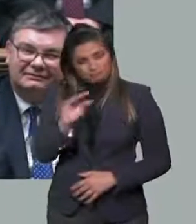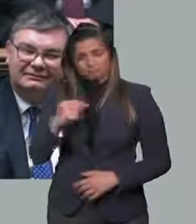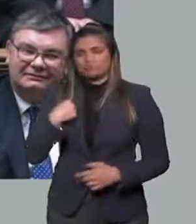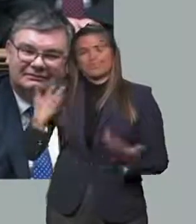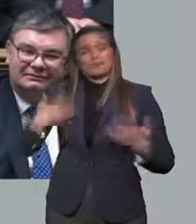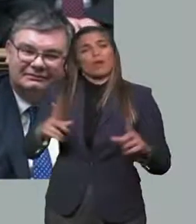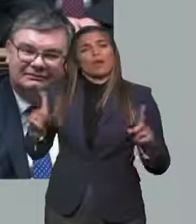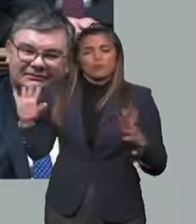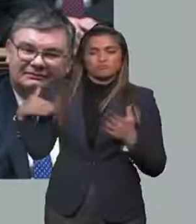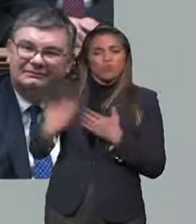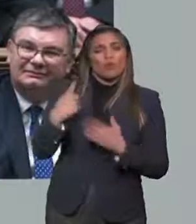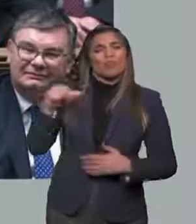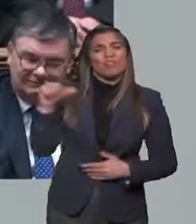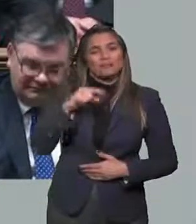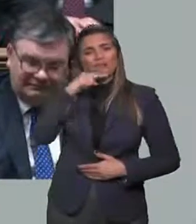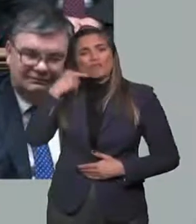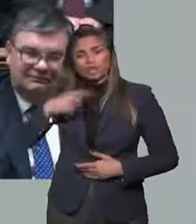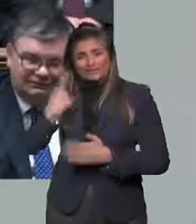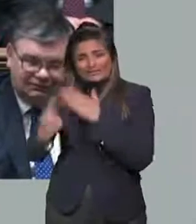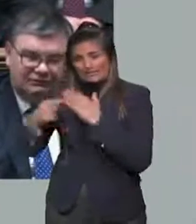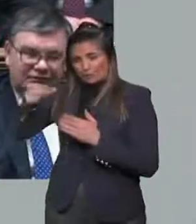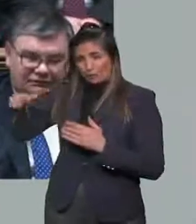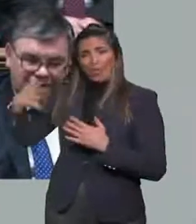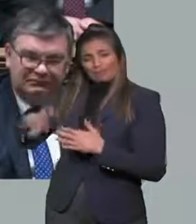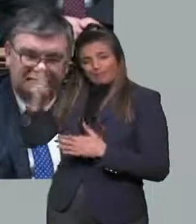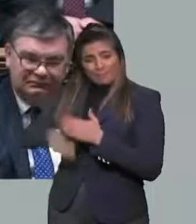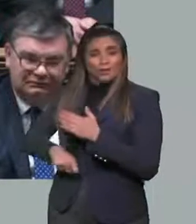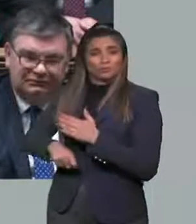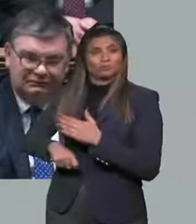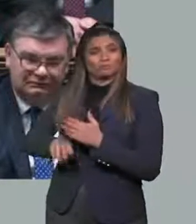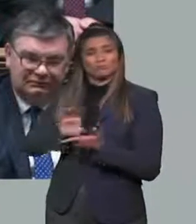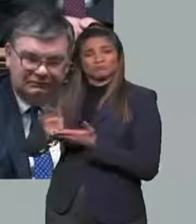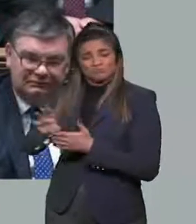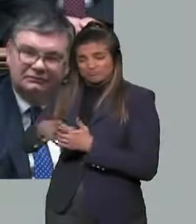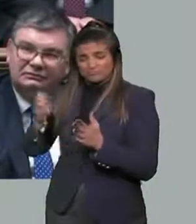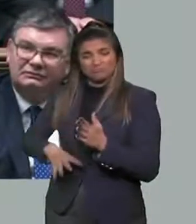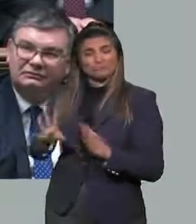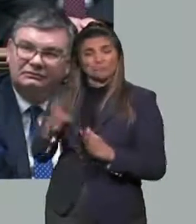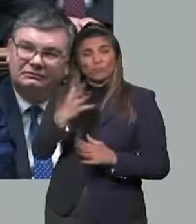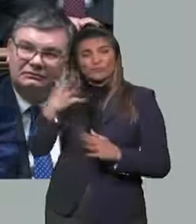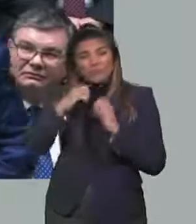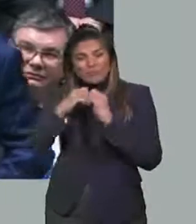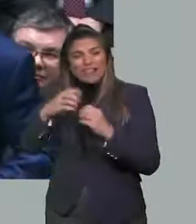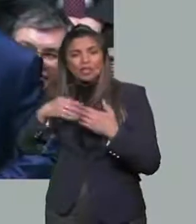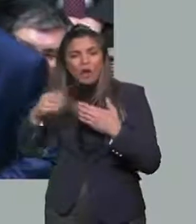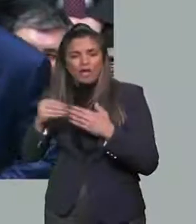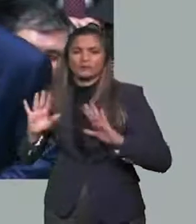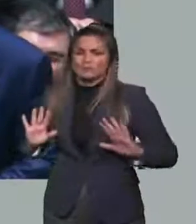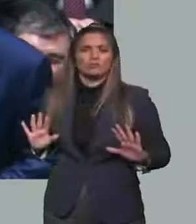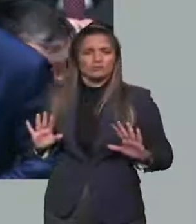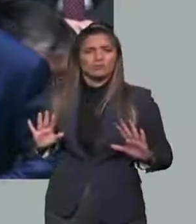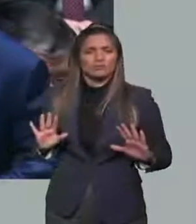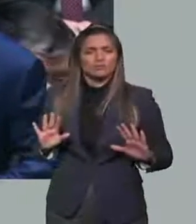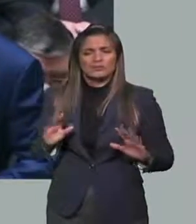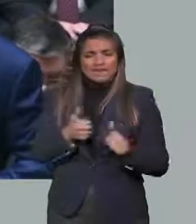Russian individuals sanctioned, a combined wealth $45 billion. The impact of the sanctions and the